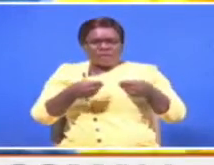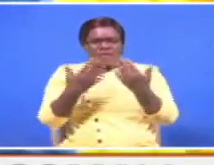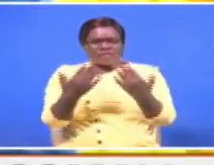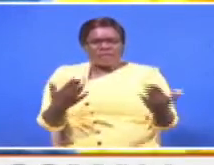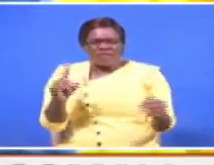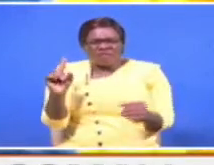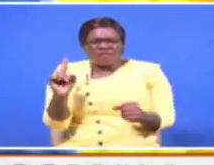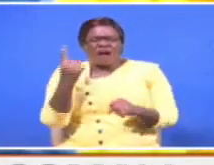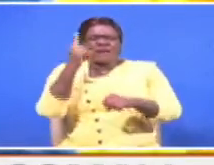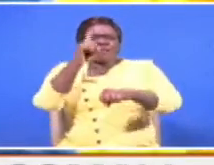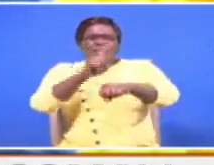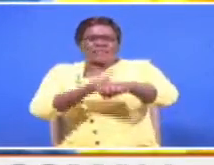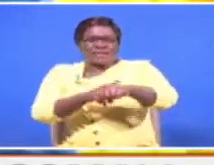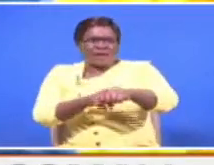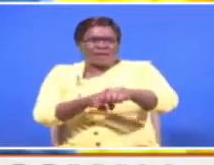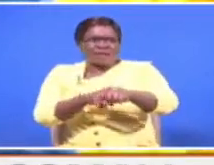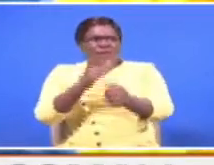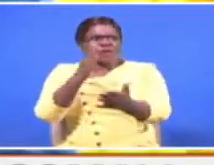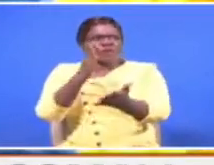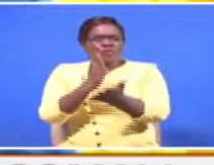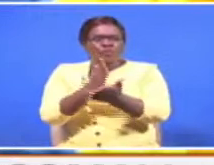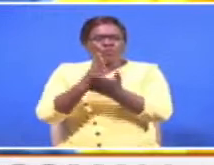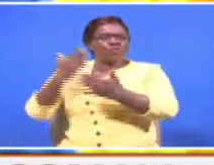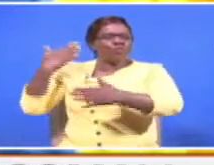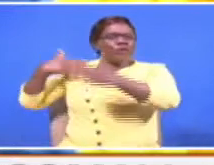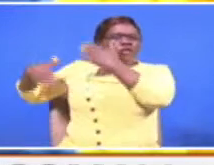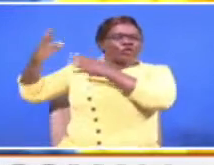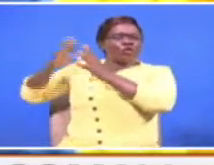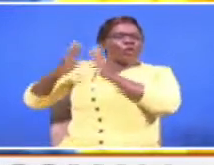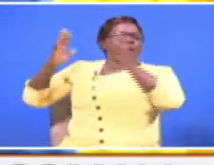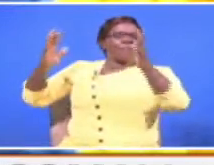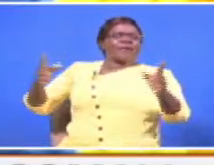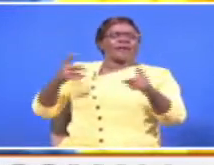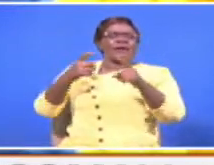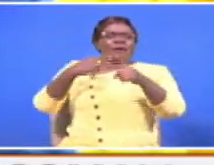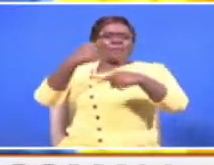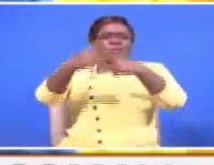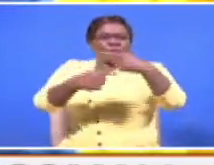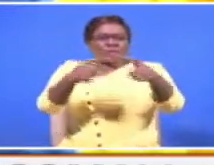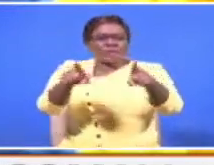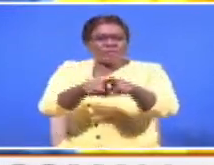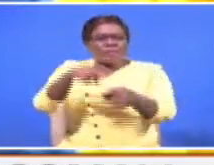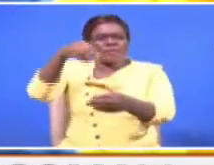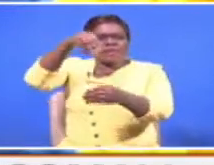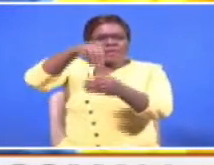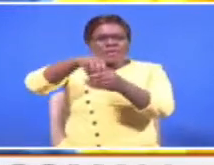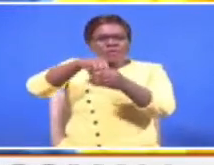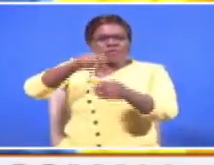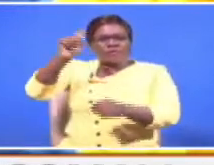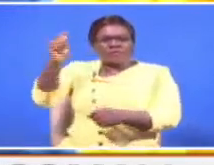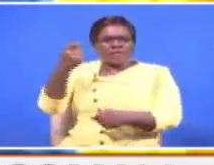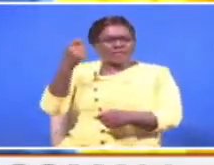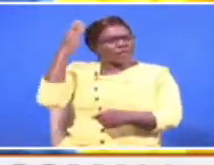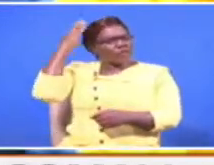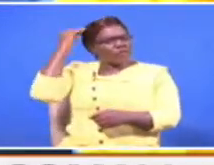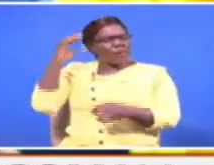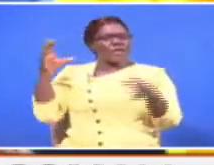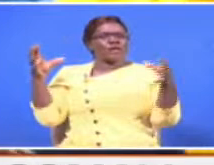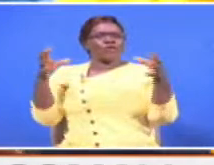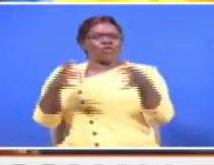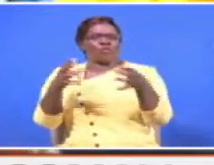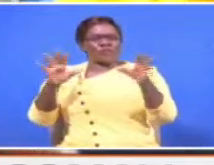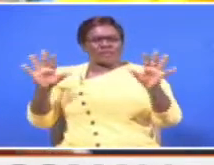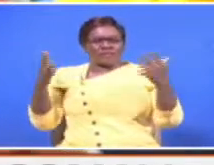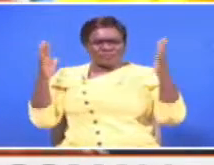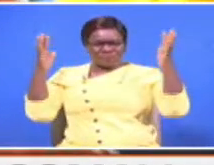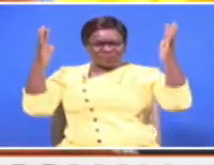for the first time are indeed historic, progressive and inclusive for the Kenyan Somali community.